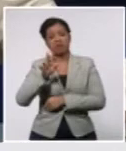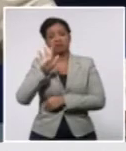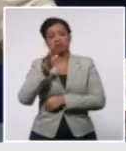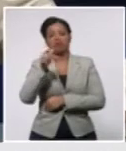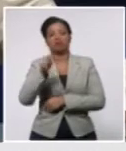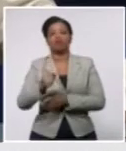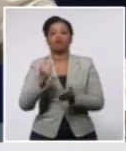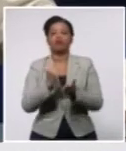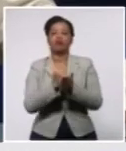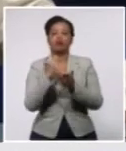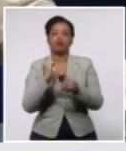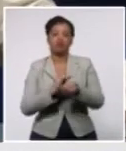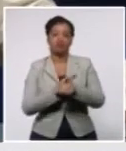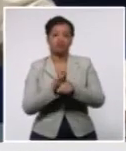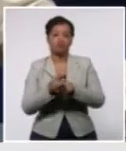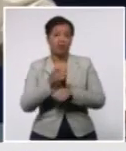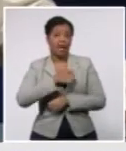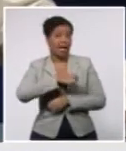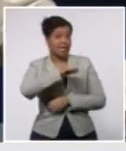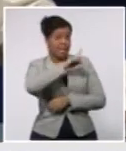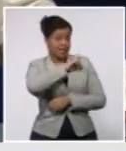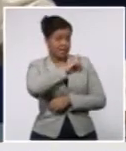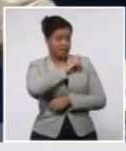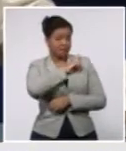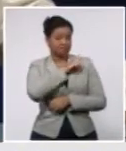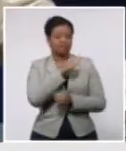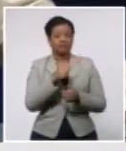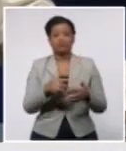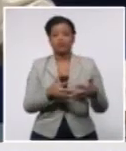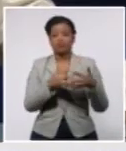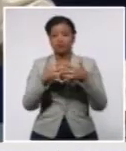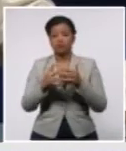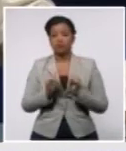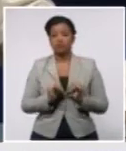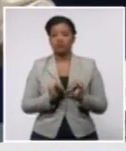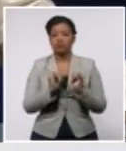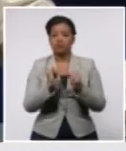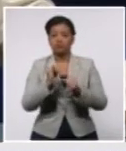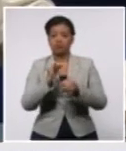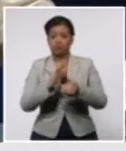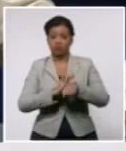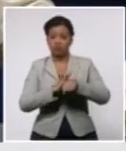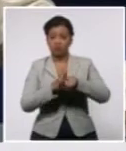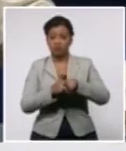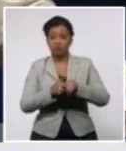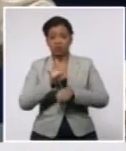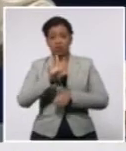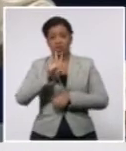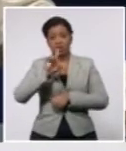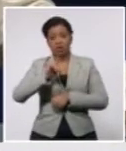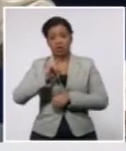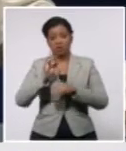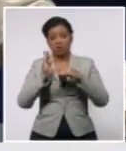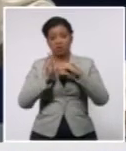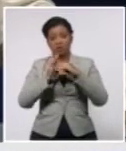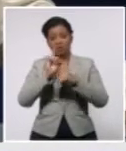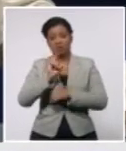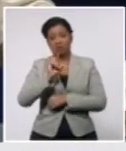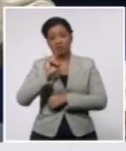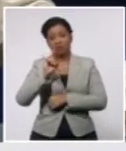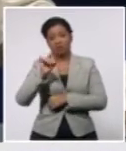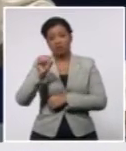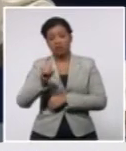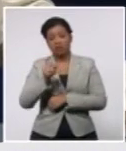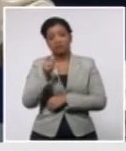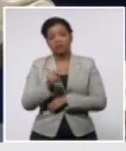130,306 deaths. The United States is followed by Brazil, India third place, Russia in fourth place, Peru